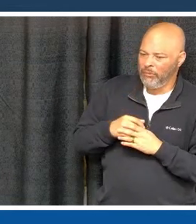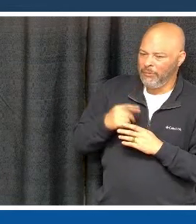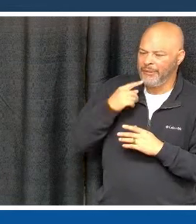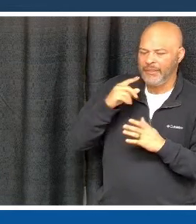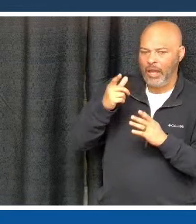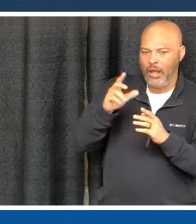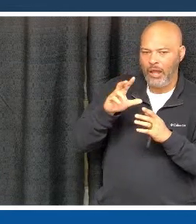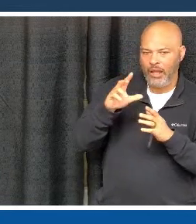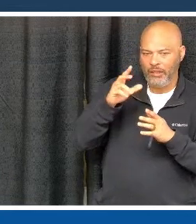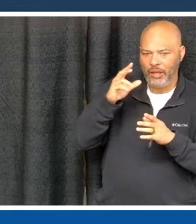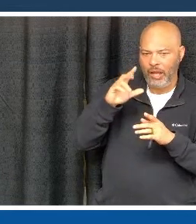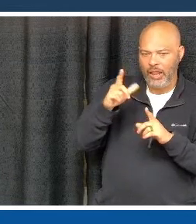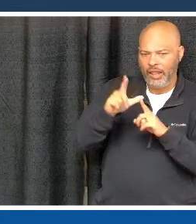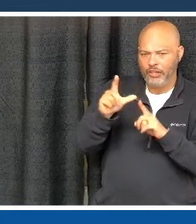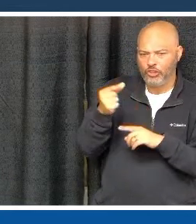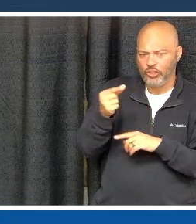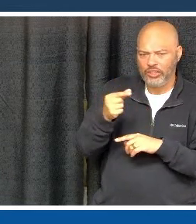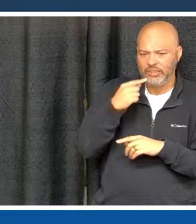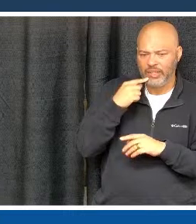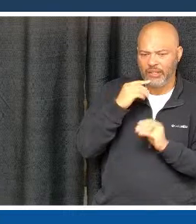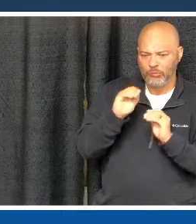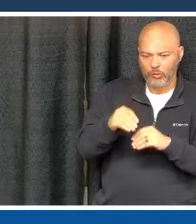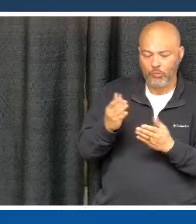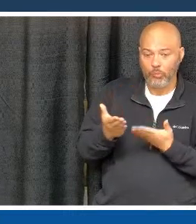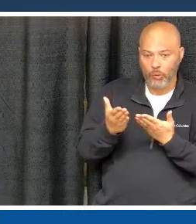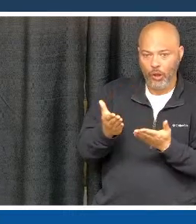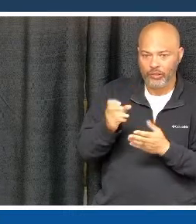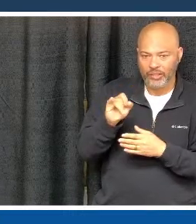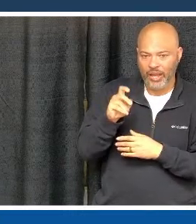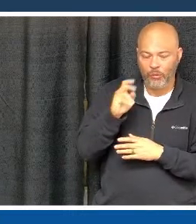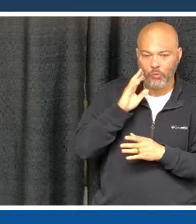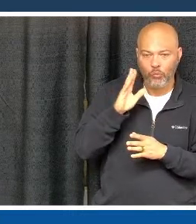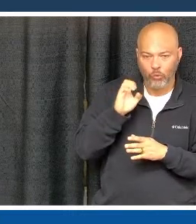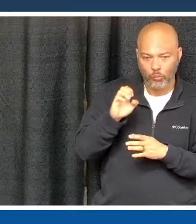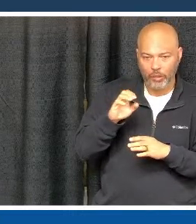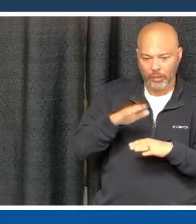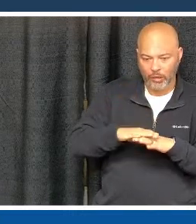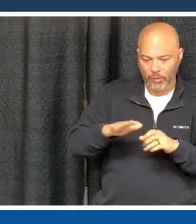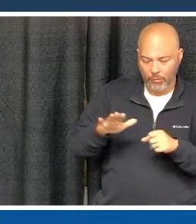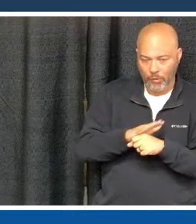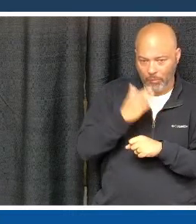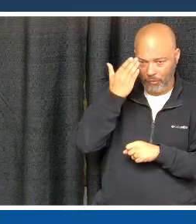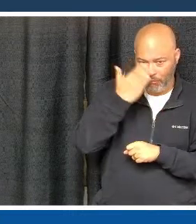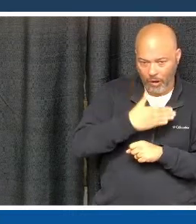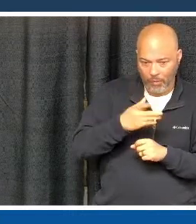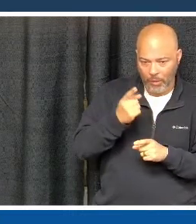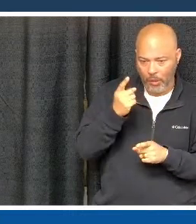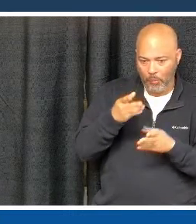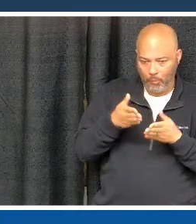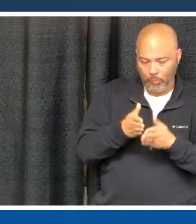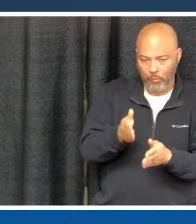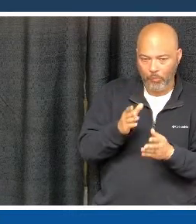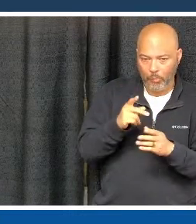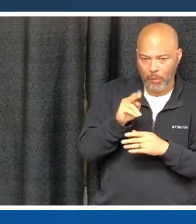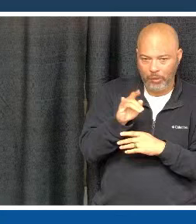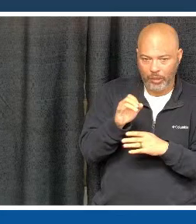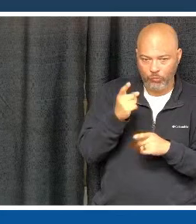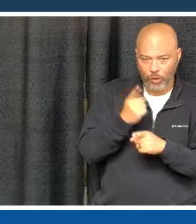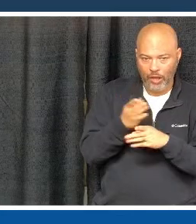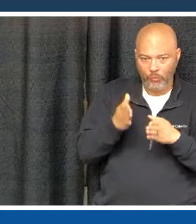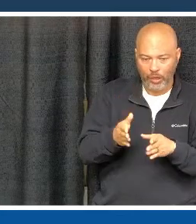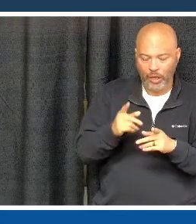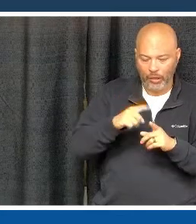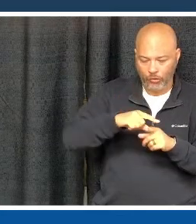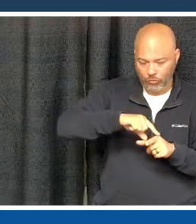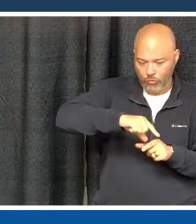says placement of sidewalks. Proposed sidewalks shall be positioned along the entire frontage of the public right-of-way encompassing the boundary of the